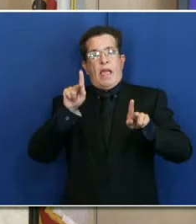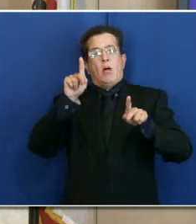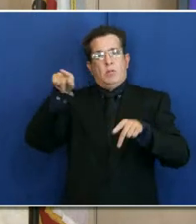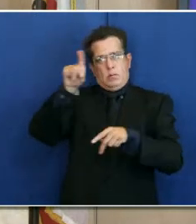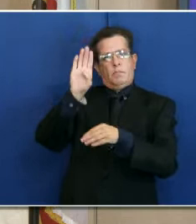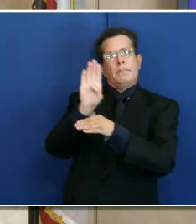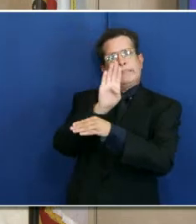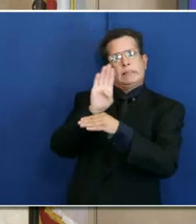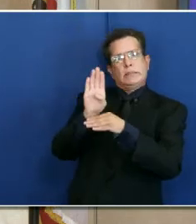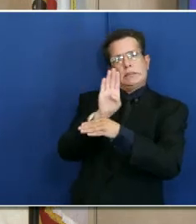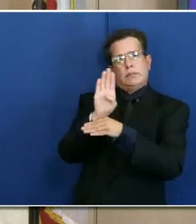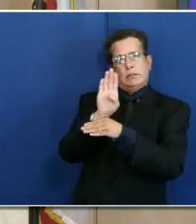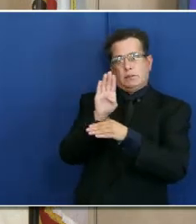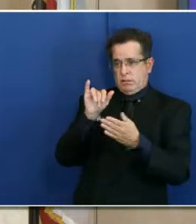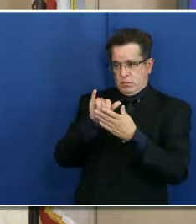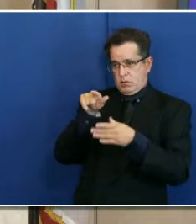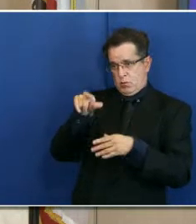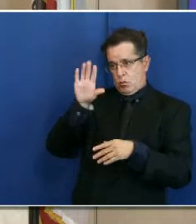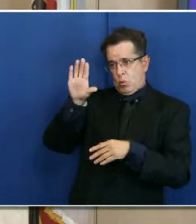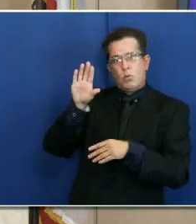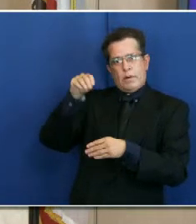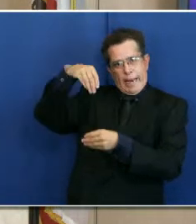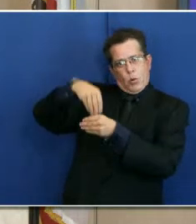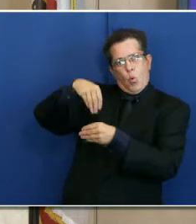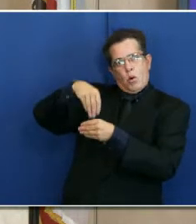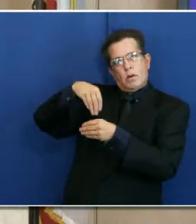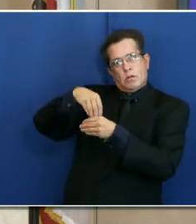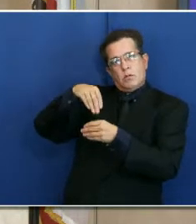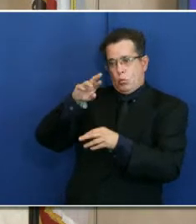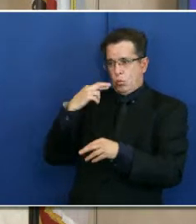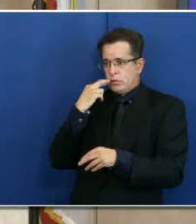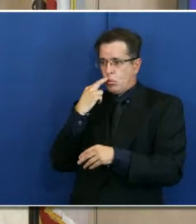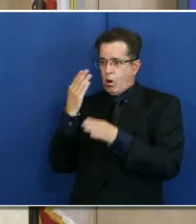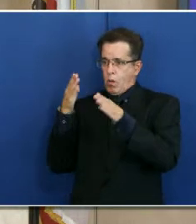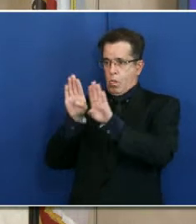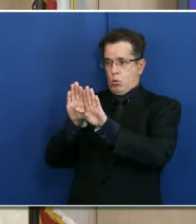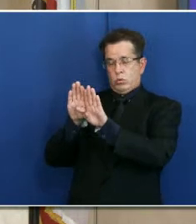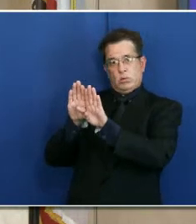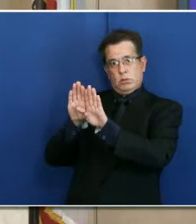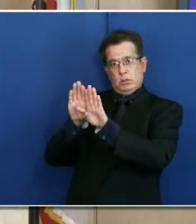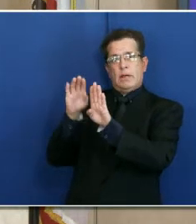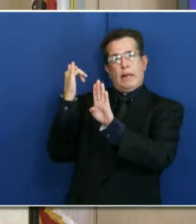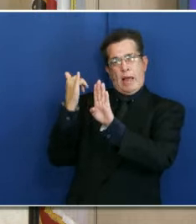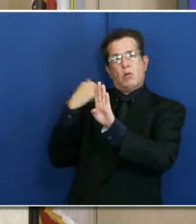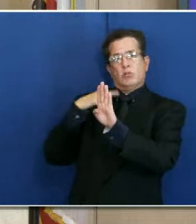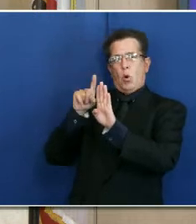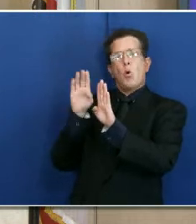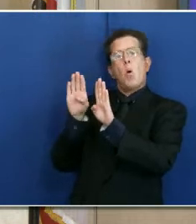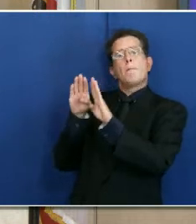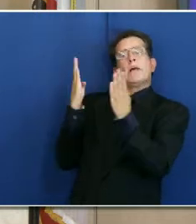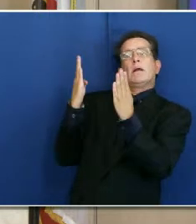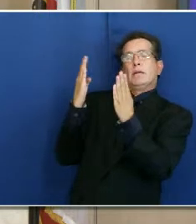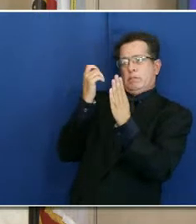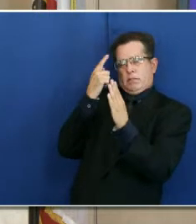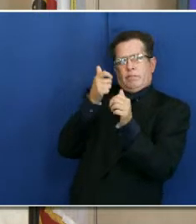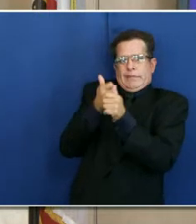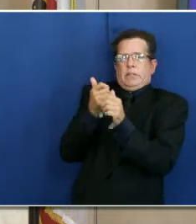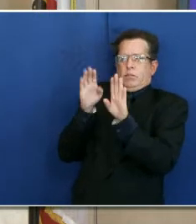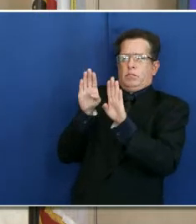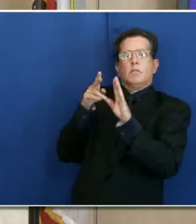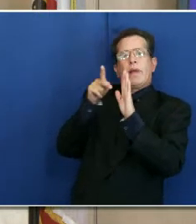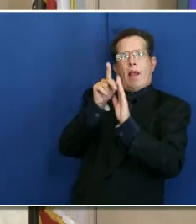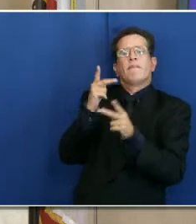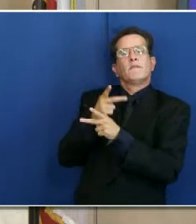these are businesses who had their indoor operations closed and are now having their indoor operations reopened in some capacity. For